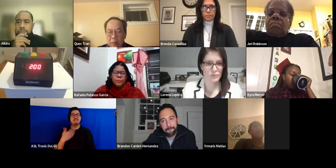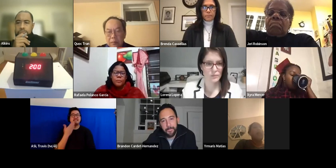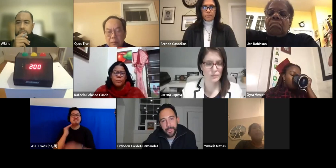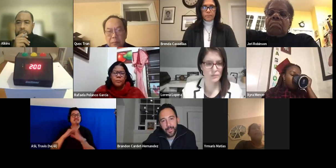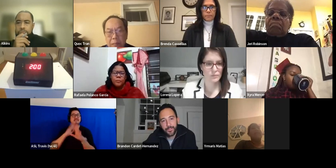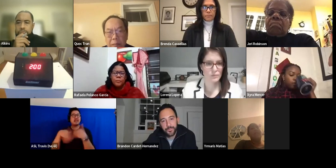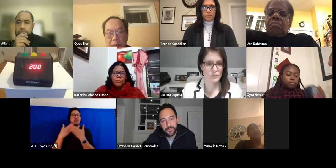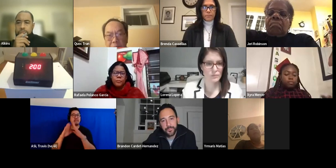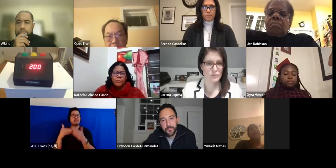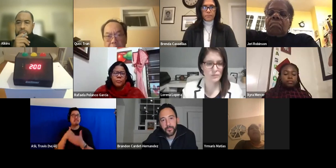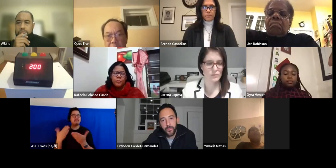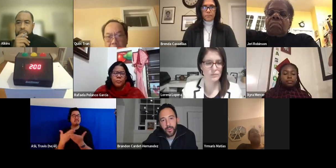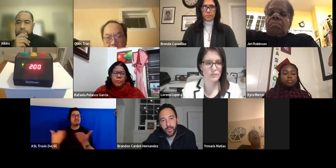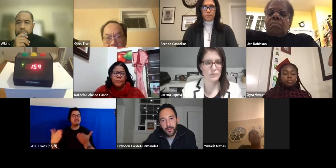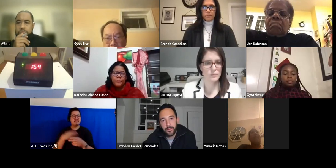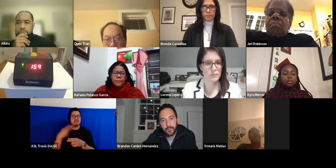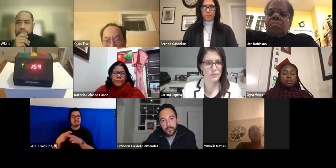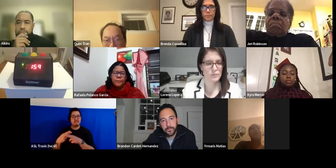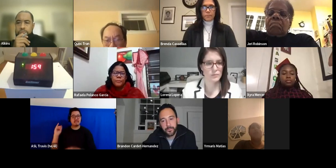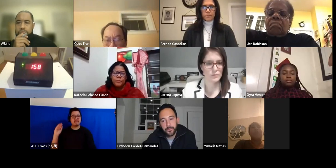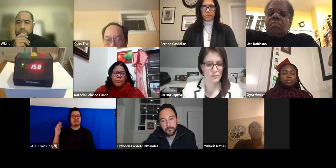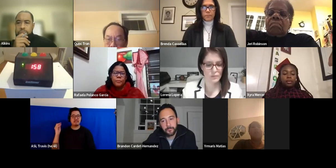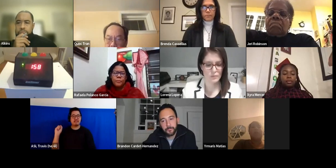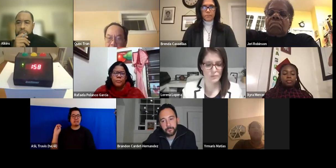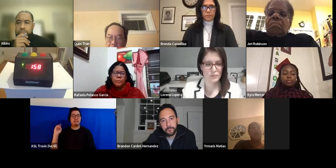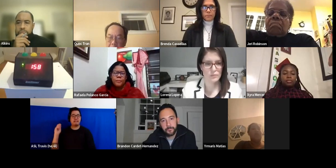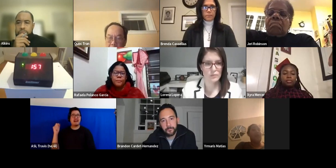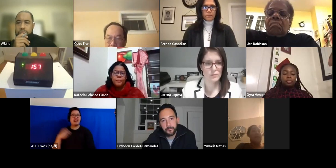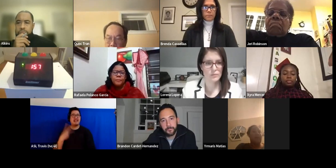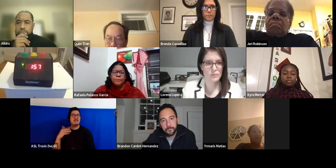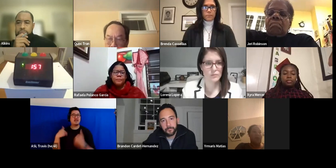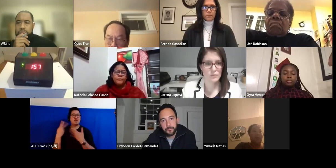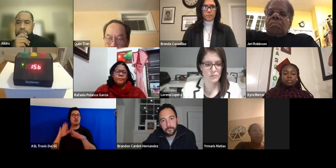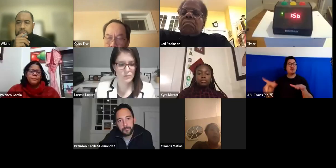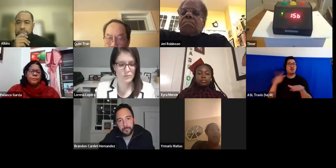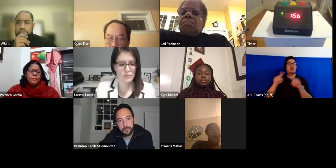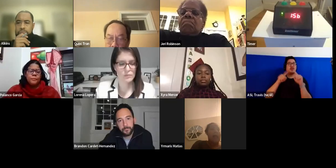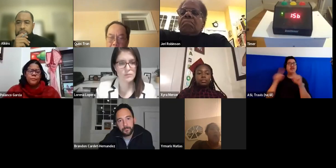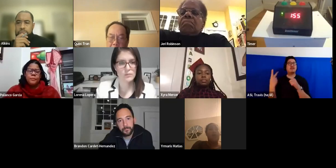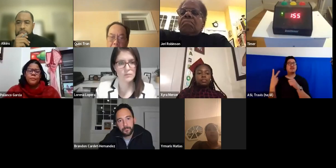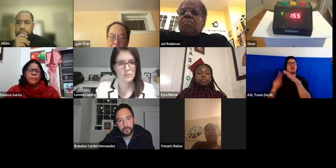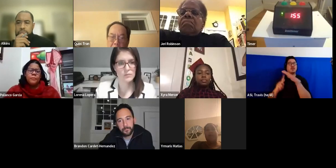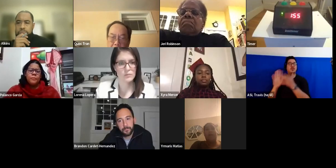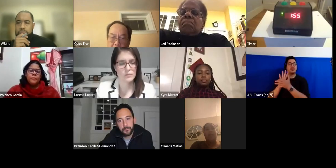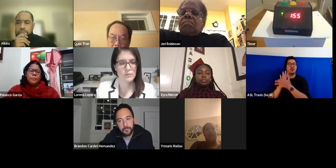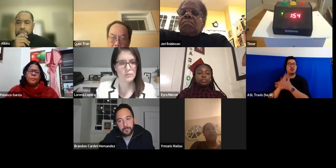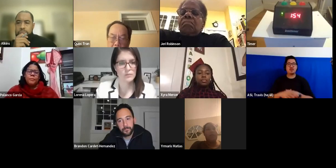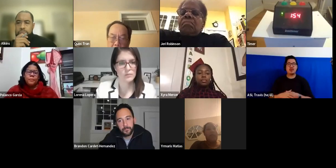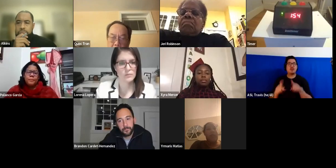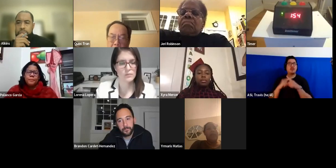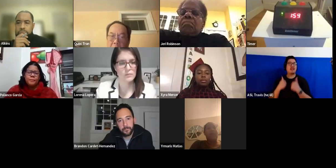members my name is i'm a mother of two children who attend to ocean gardening school i also live in